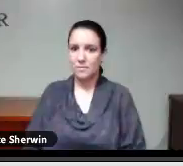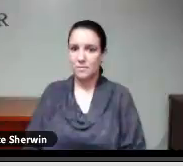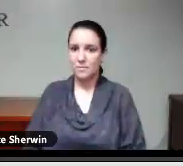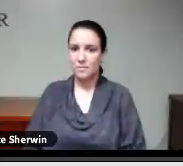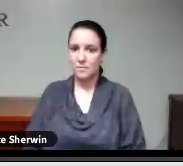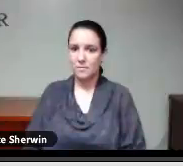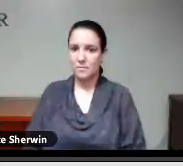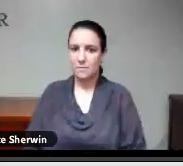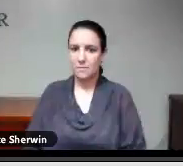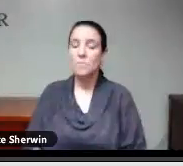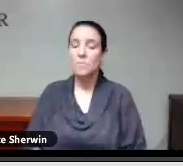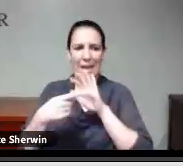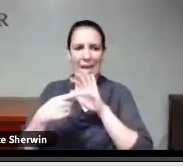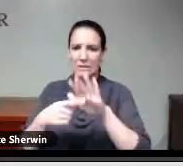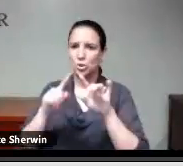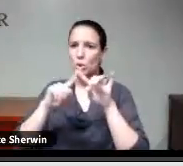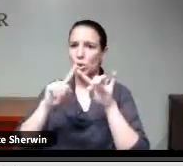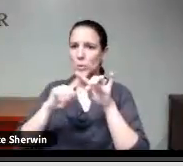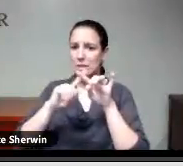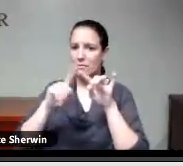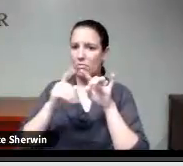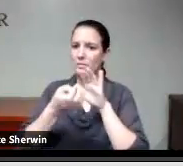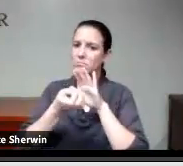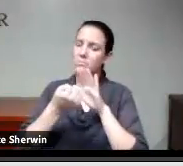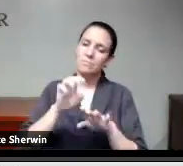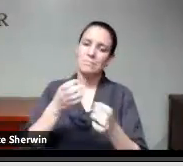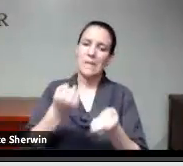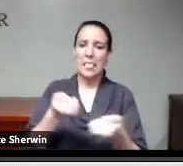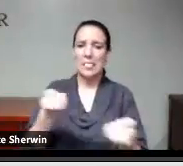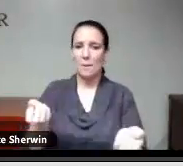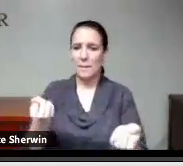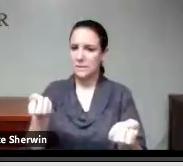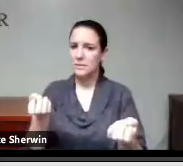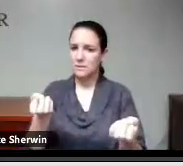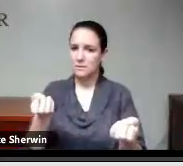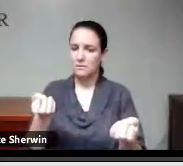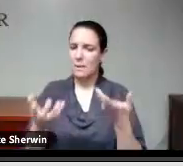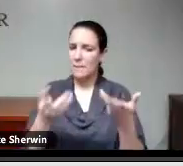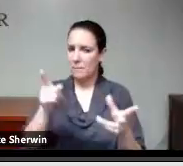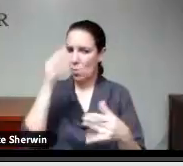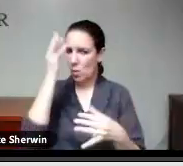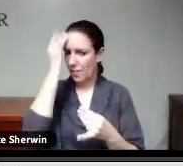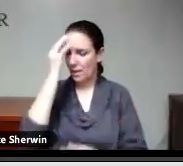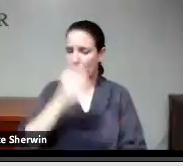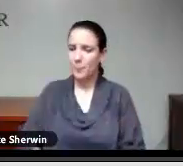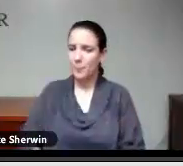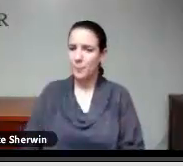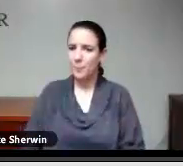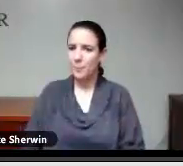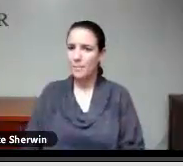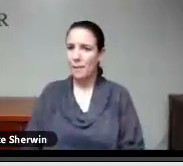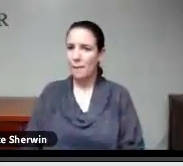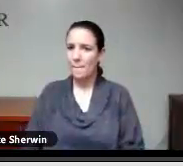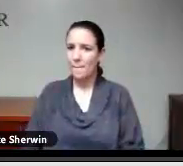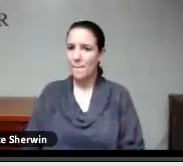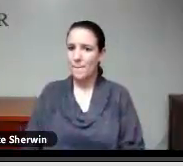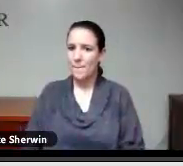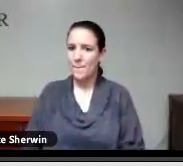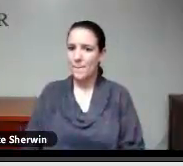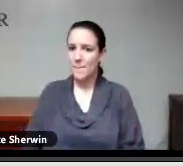elements of a diversity strategic plan that might be useful to think about. That there's a